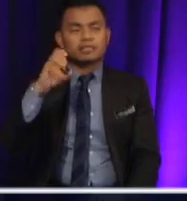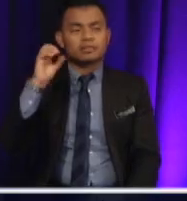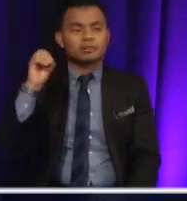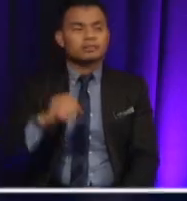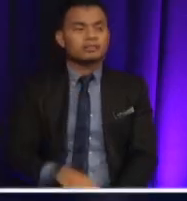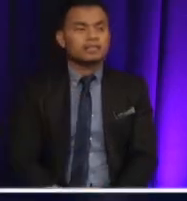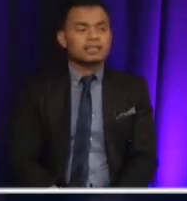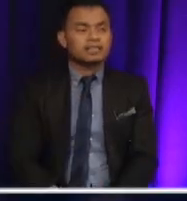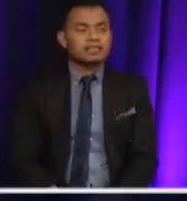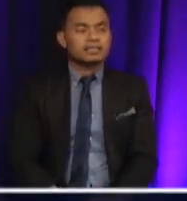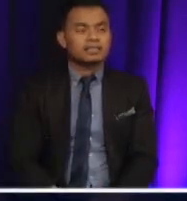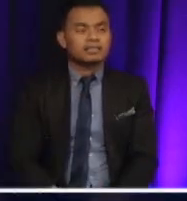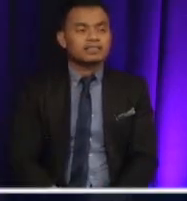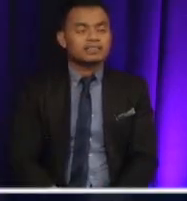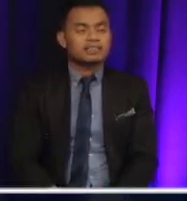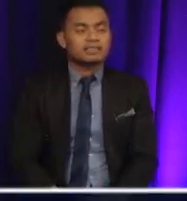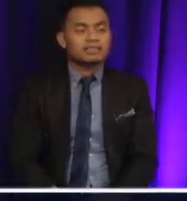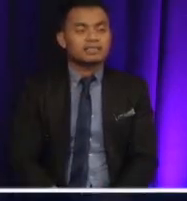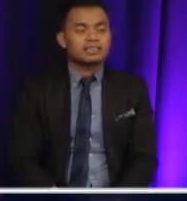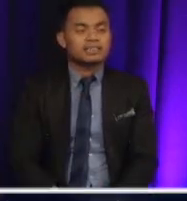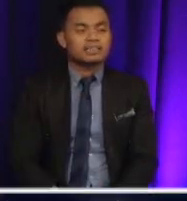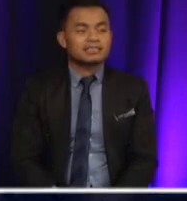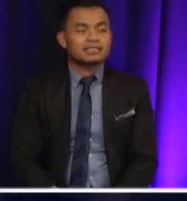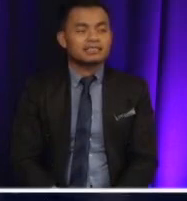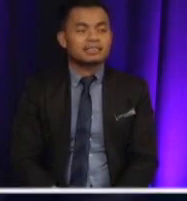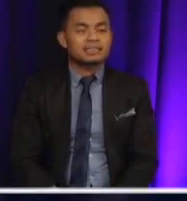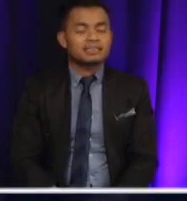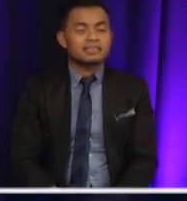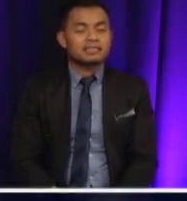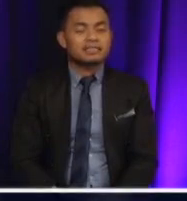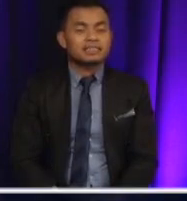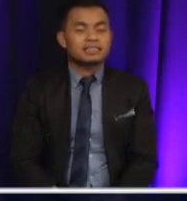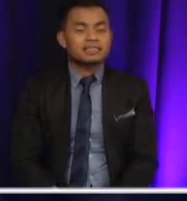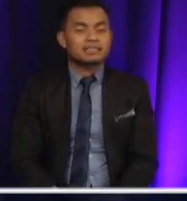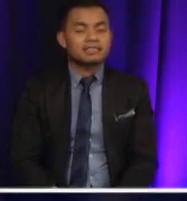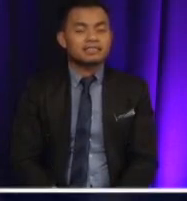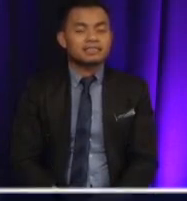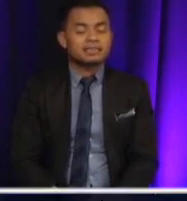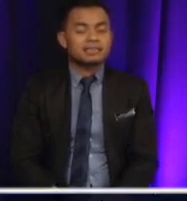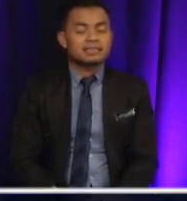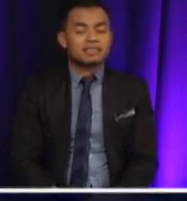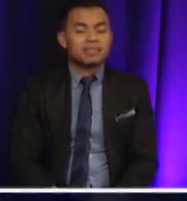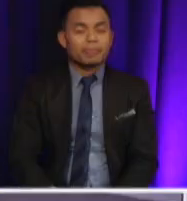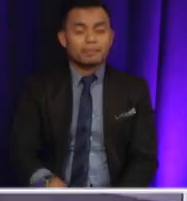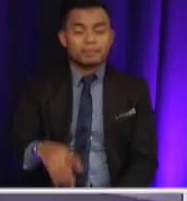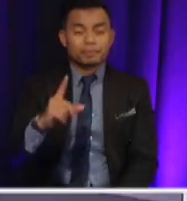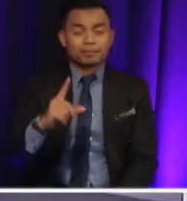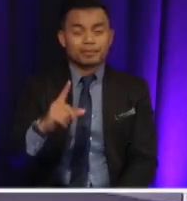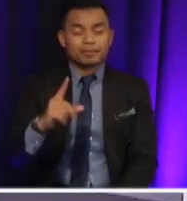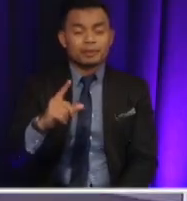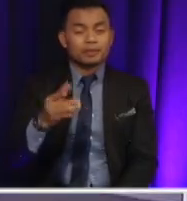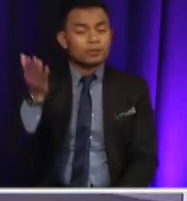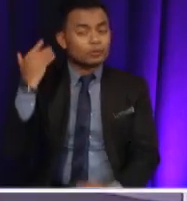for? EXO is Yeah, it's a- exciting, happy. Actually, it's a common thing that we write when we write letters a long time